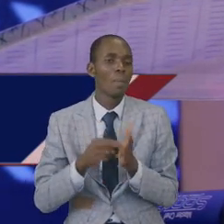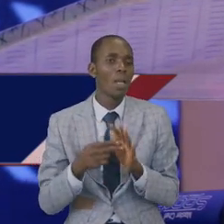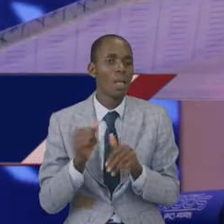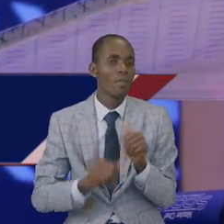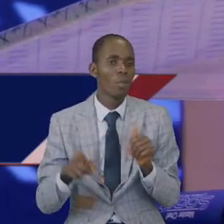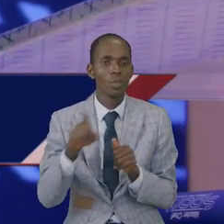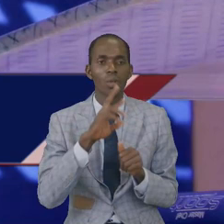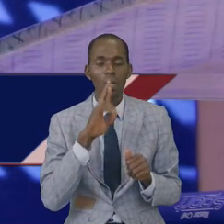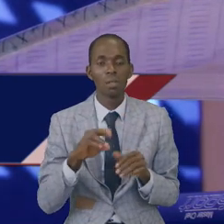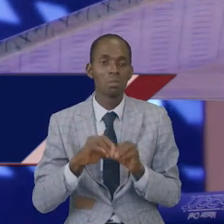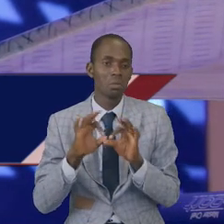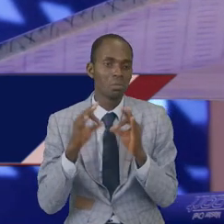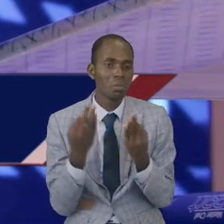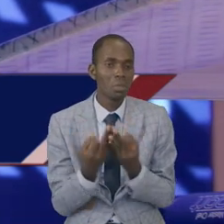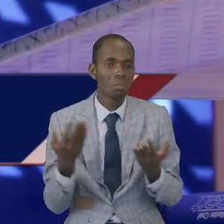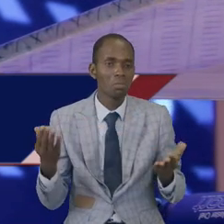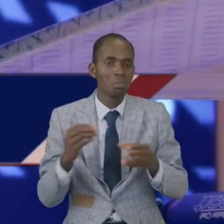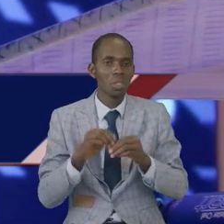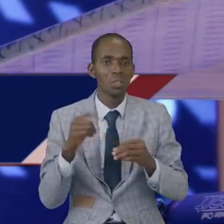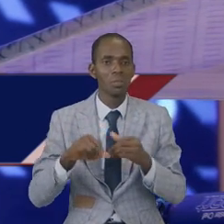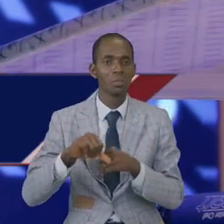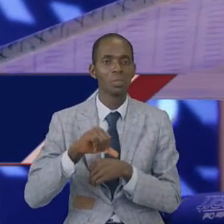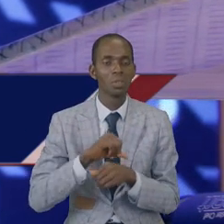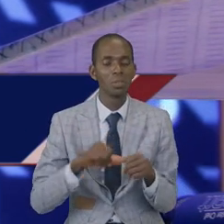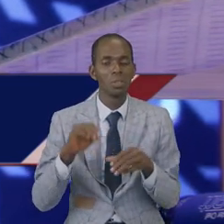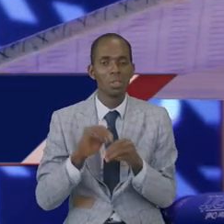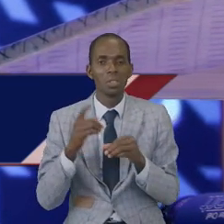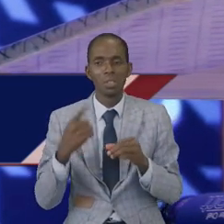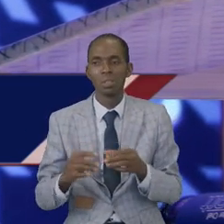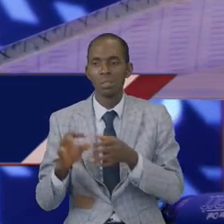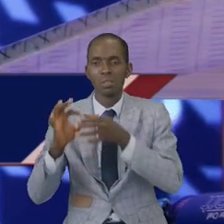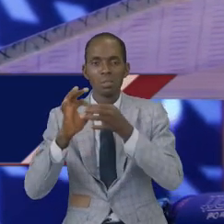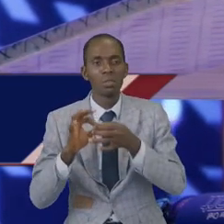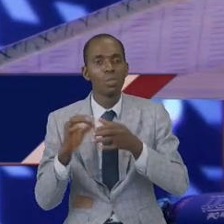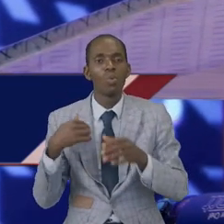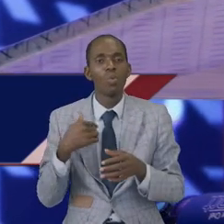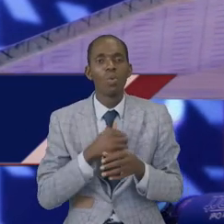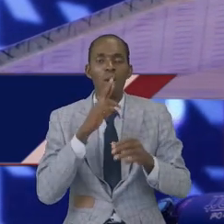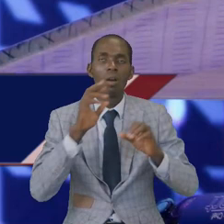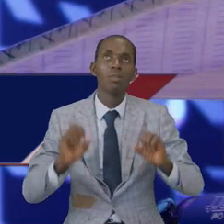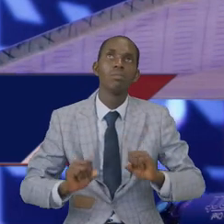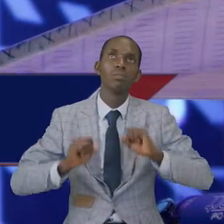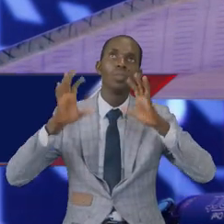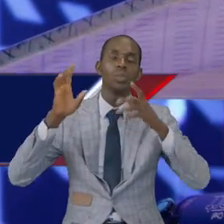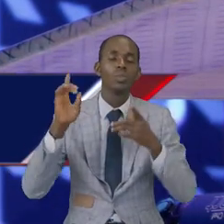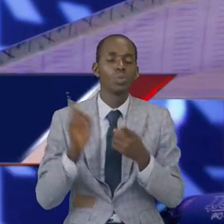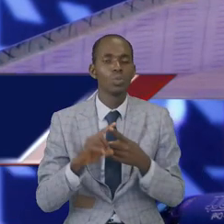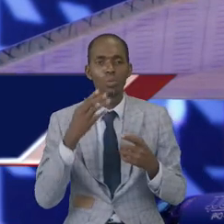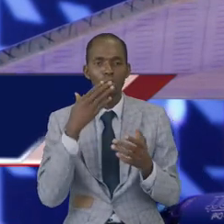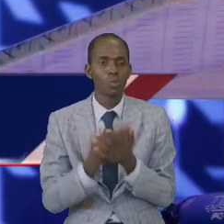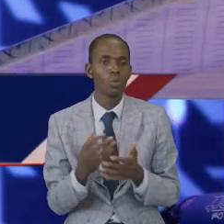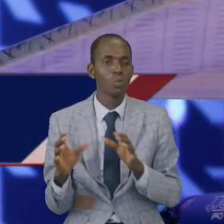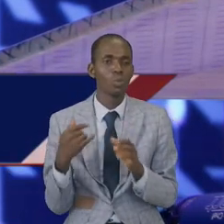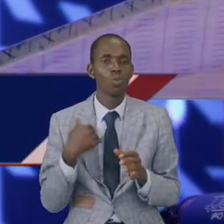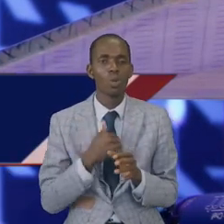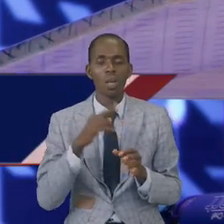are, in the family, in the fellowship, in the field, we are committed to well-doing. We